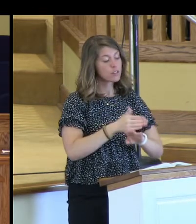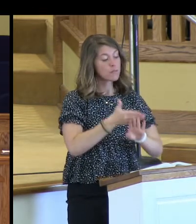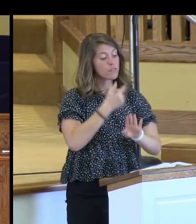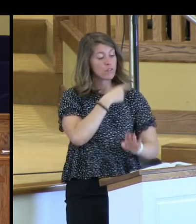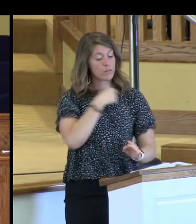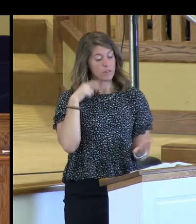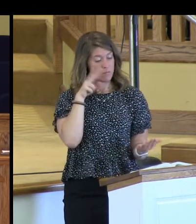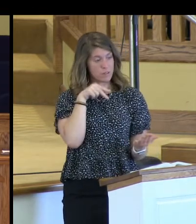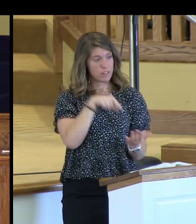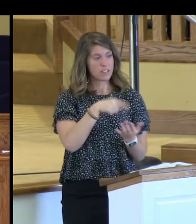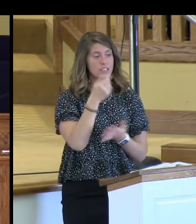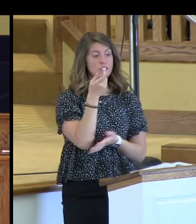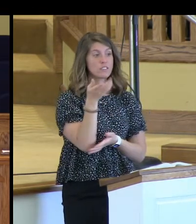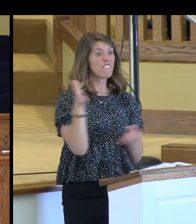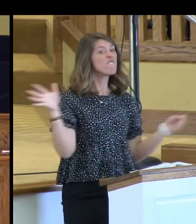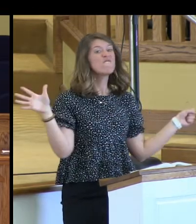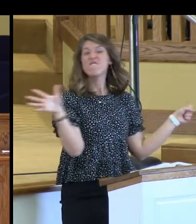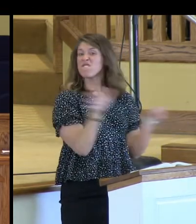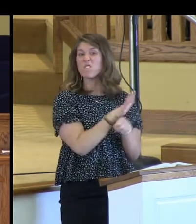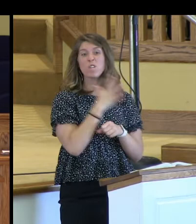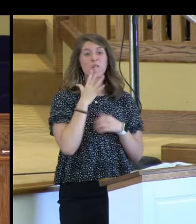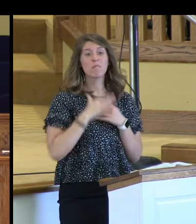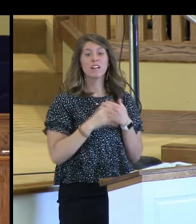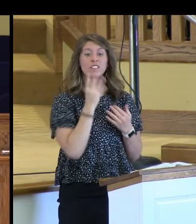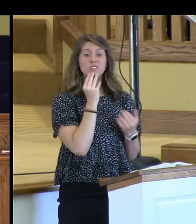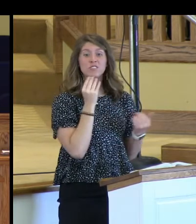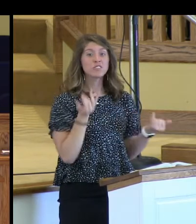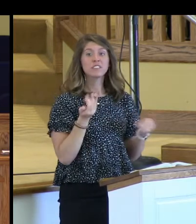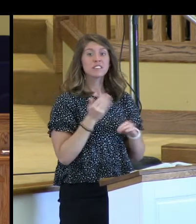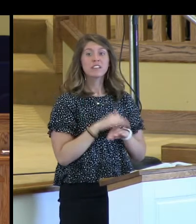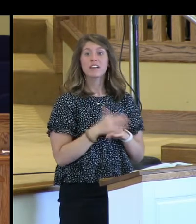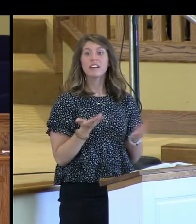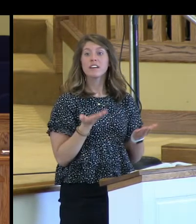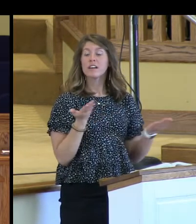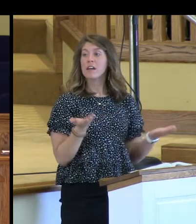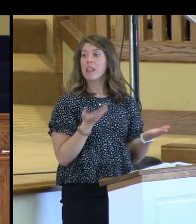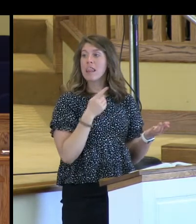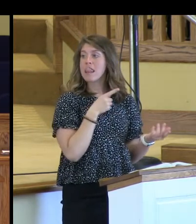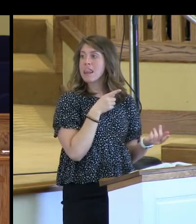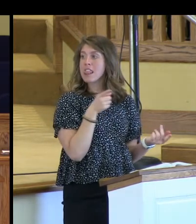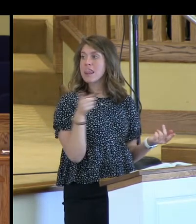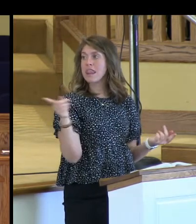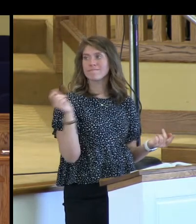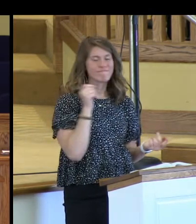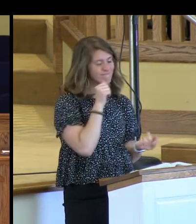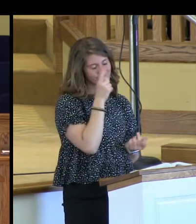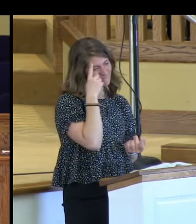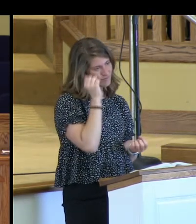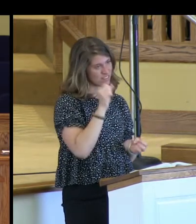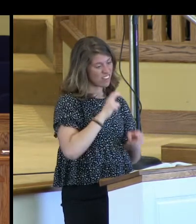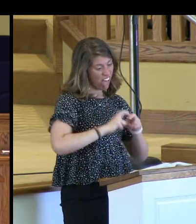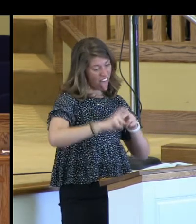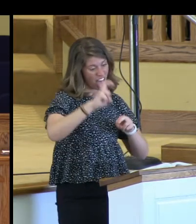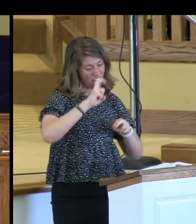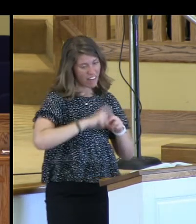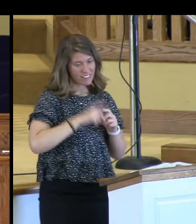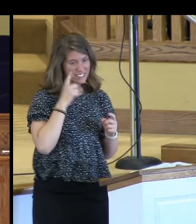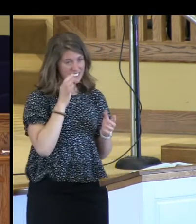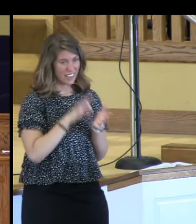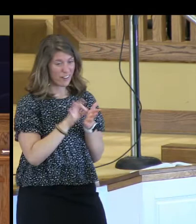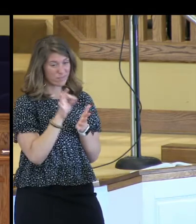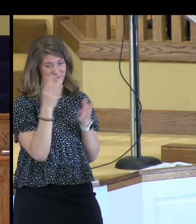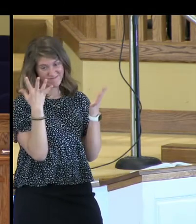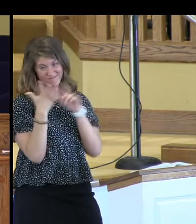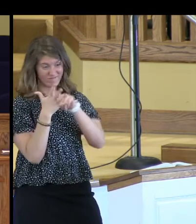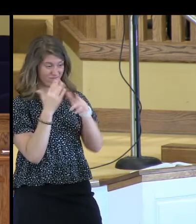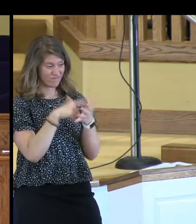we read this passage, are there any full-blooded Jews in this building tonight? I didn't think so. In all my travels, I think I can probably only count on